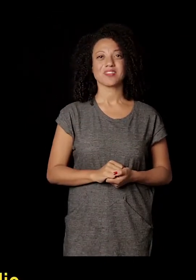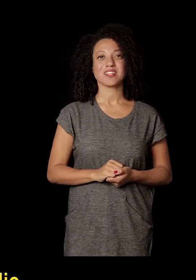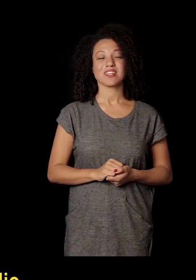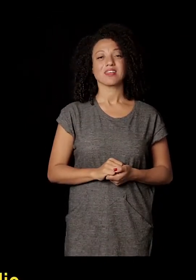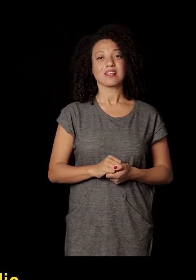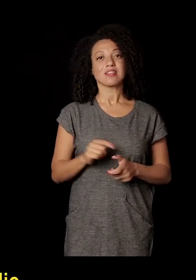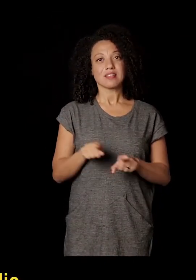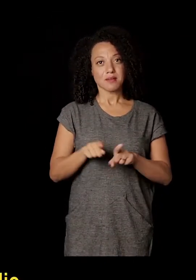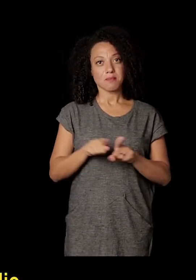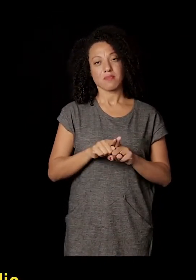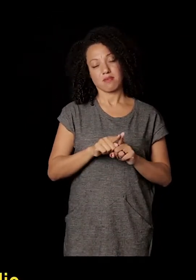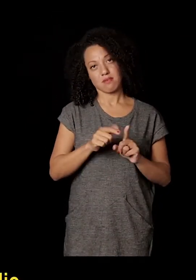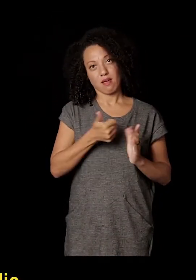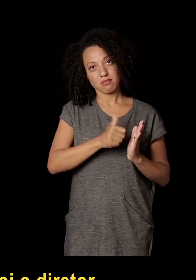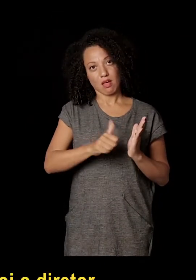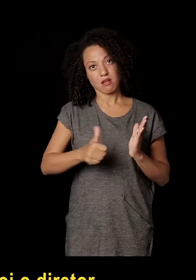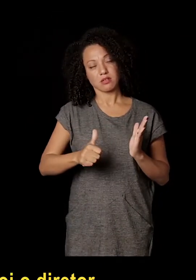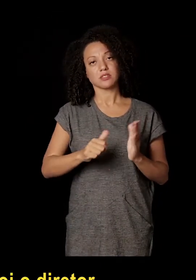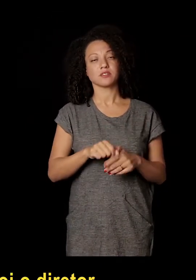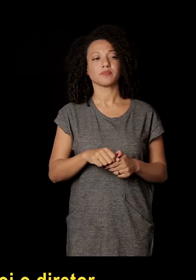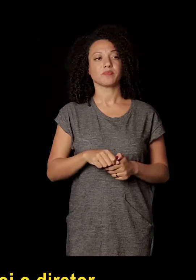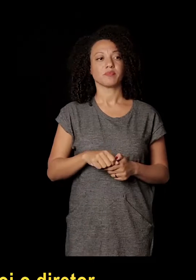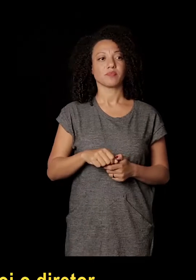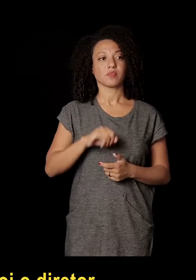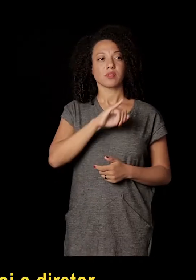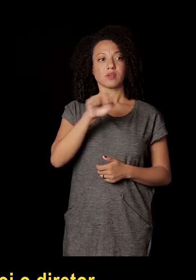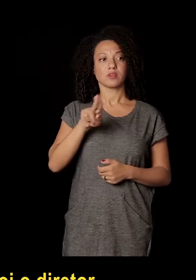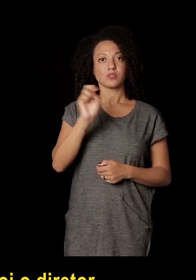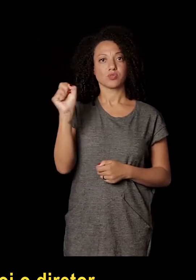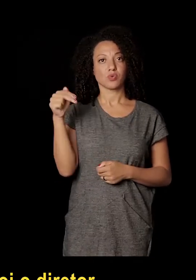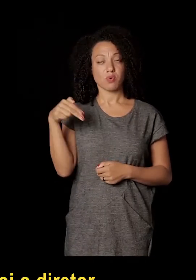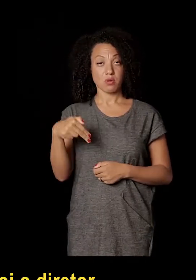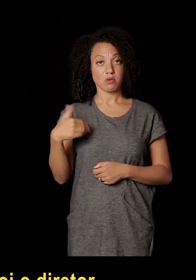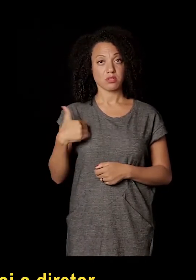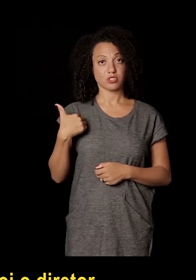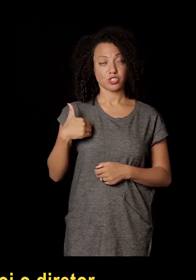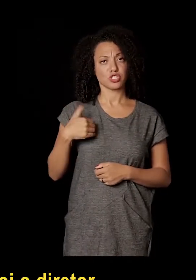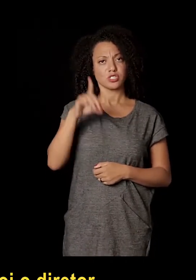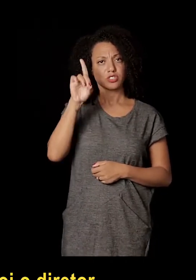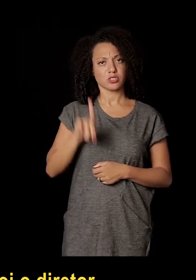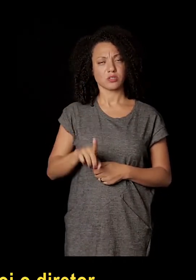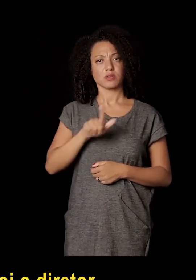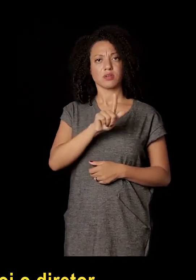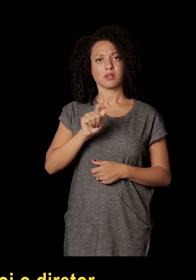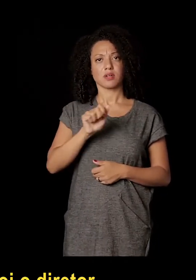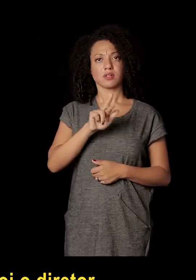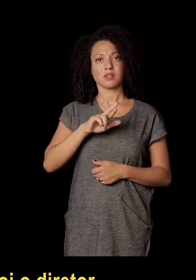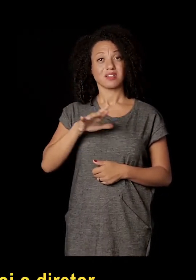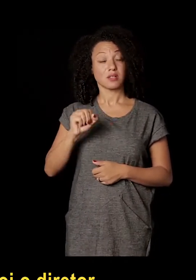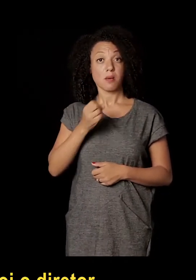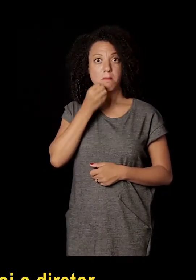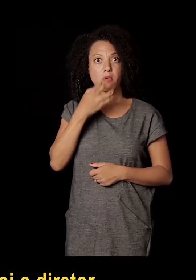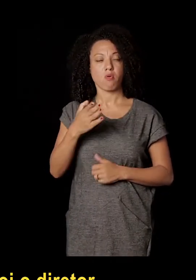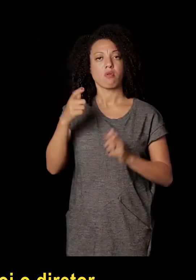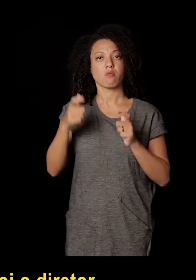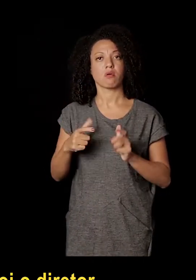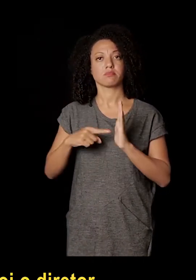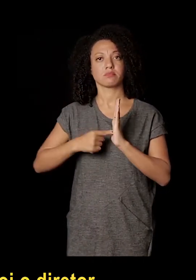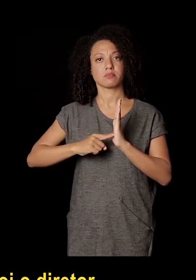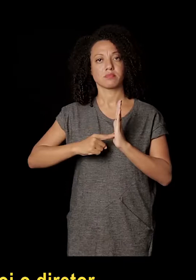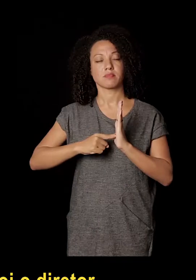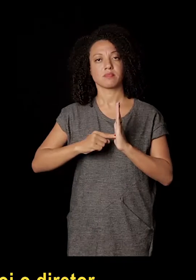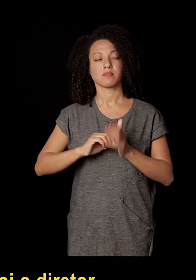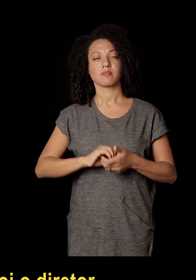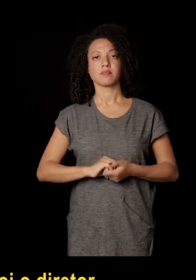More of the portfolio review. Juan Travnik from Argentina, who was the director of